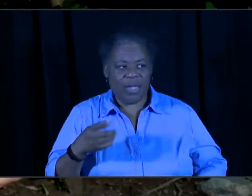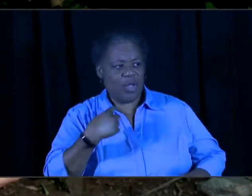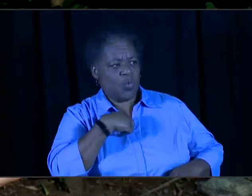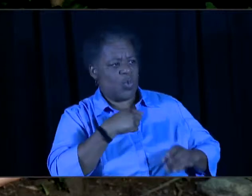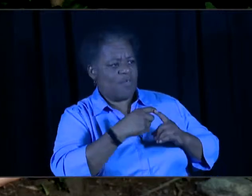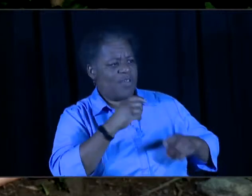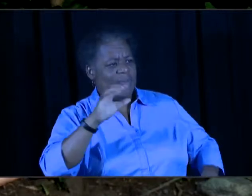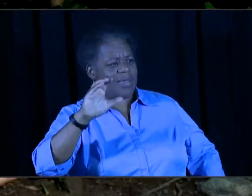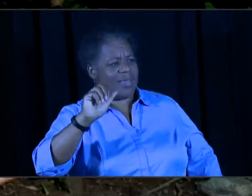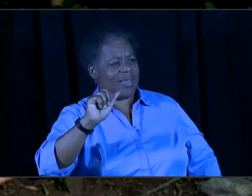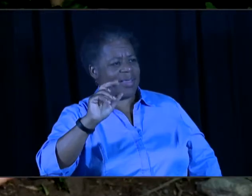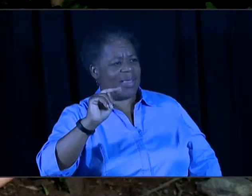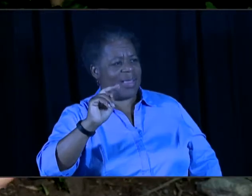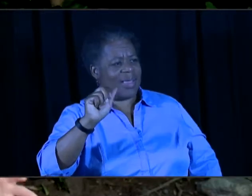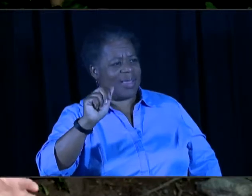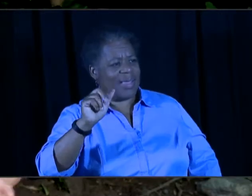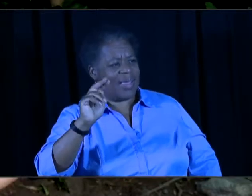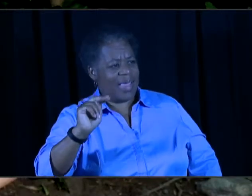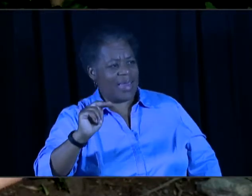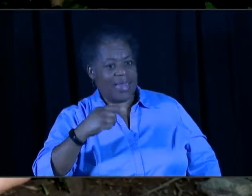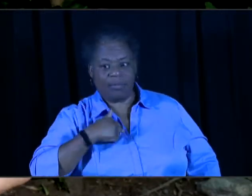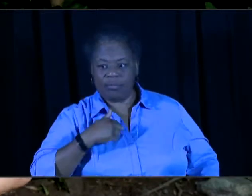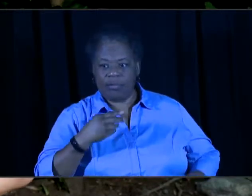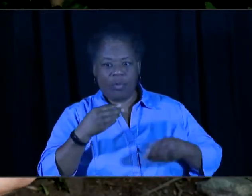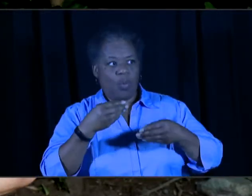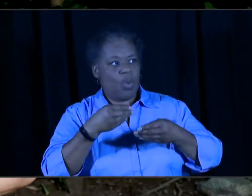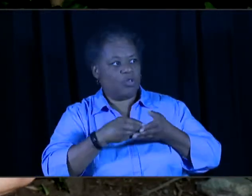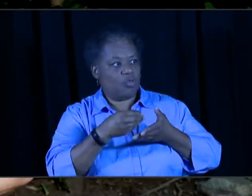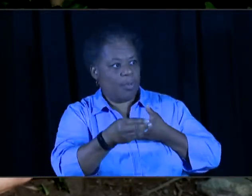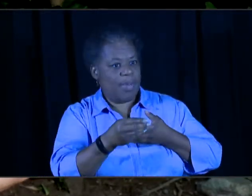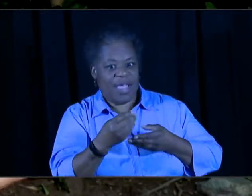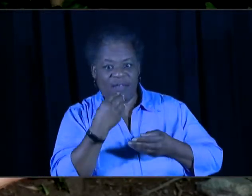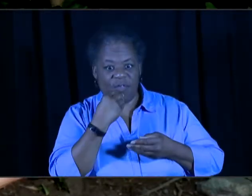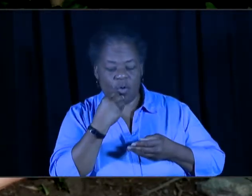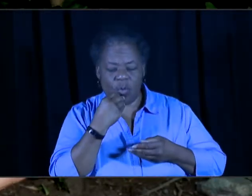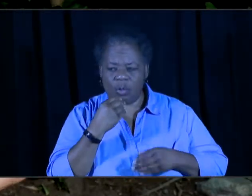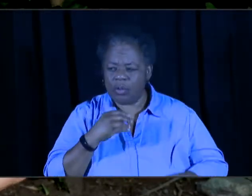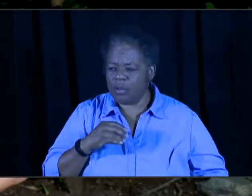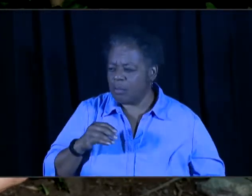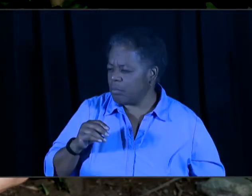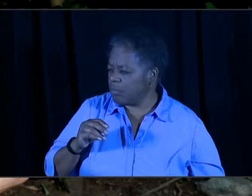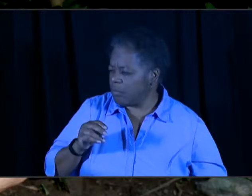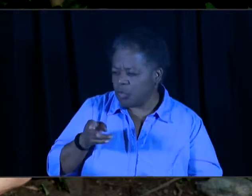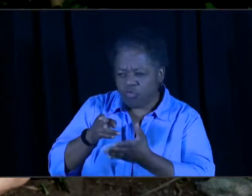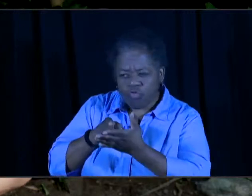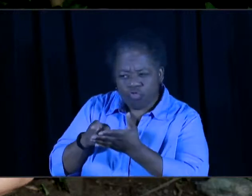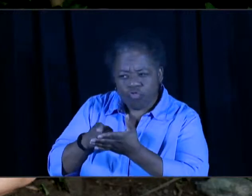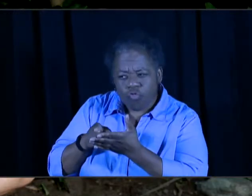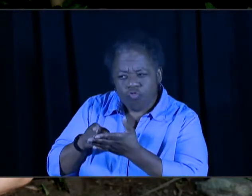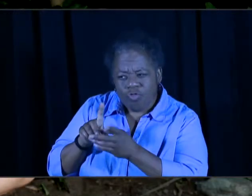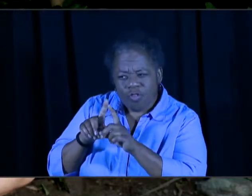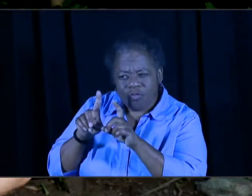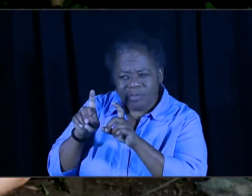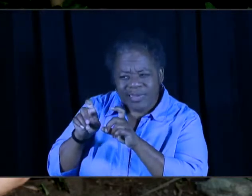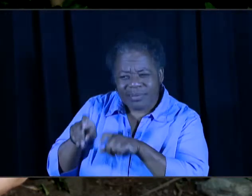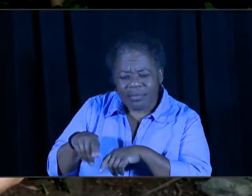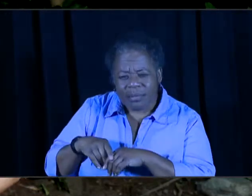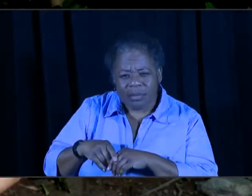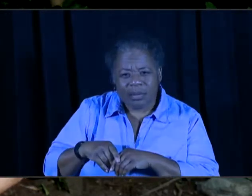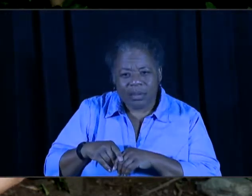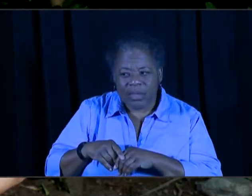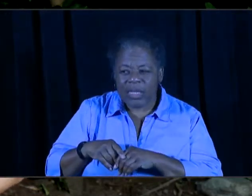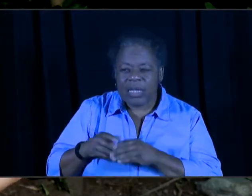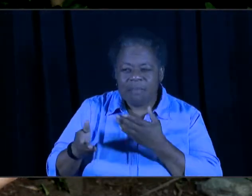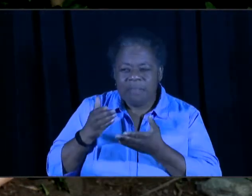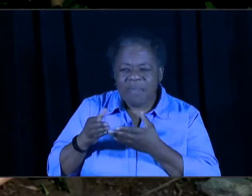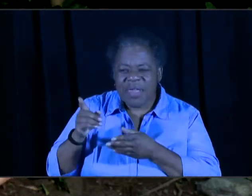Canaan," one brother replied. "We want to buy food." "Is that the truth?" Joseph asked, testing them. "For all I